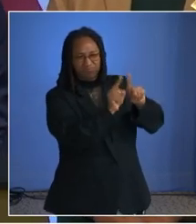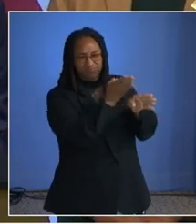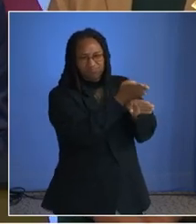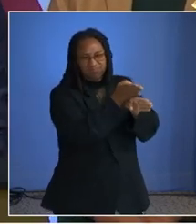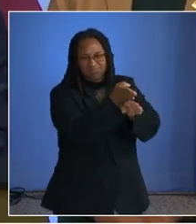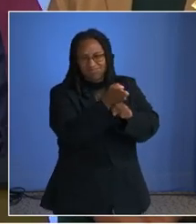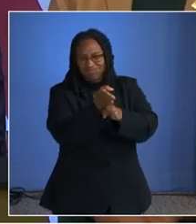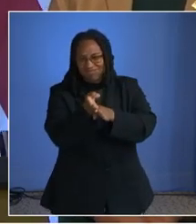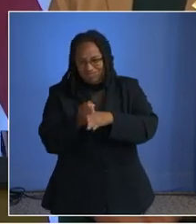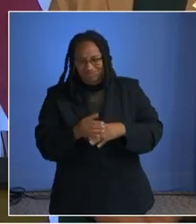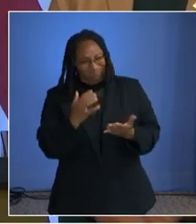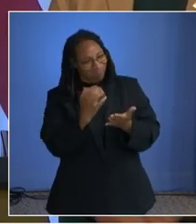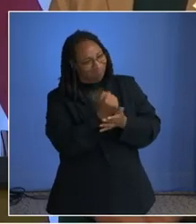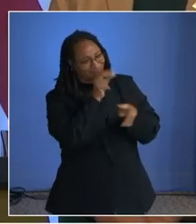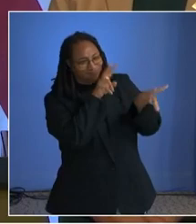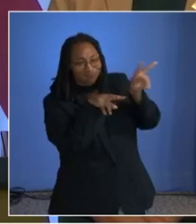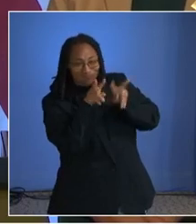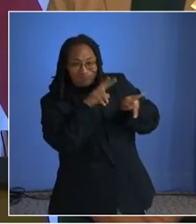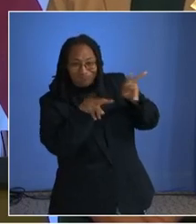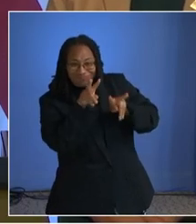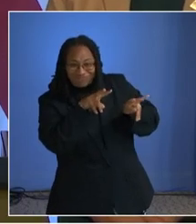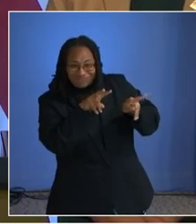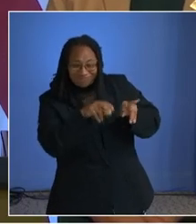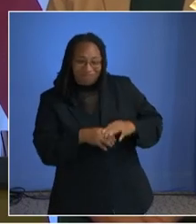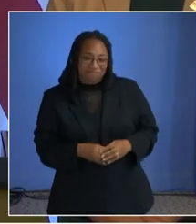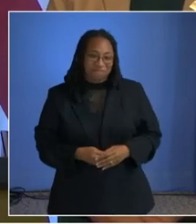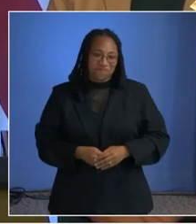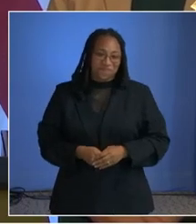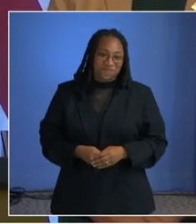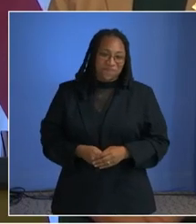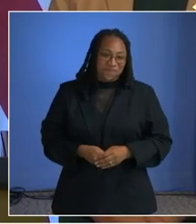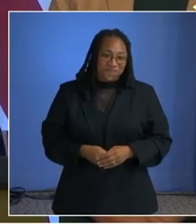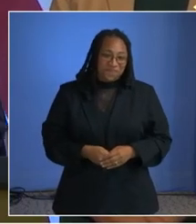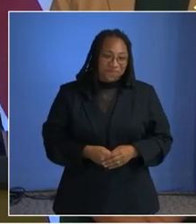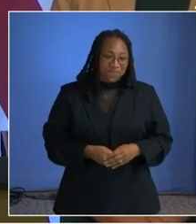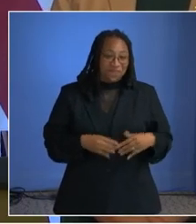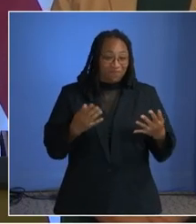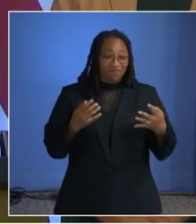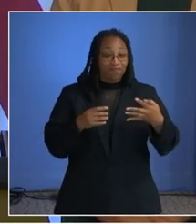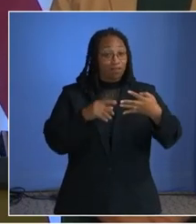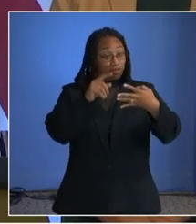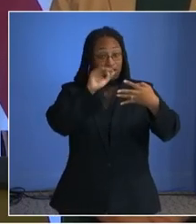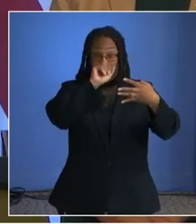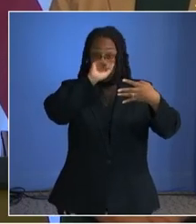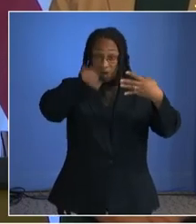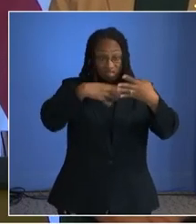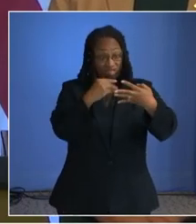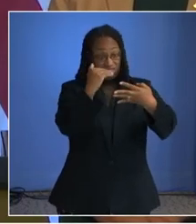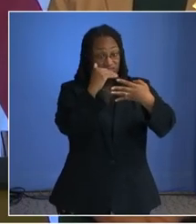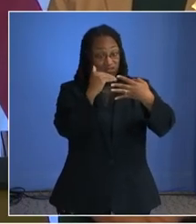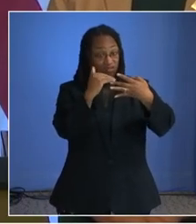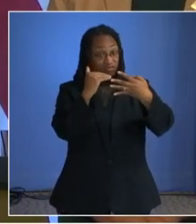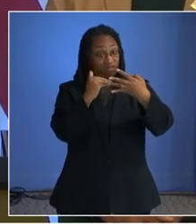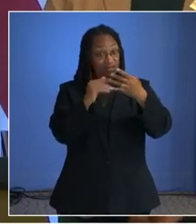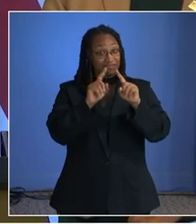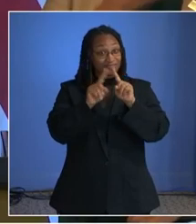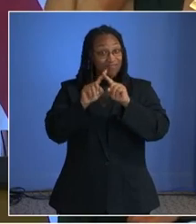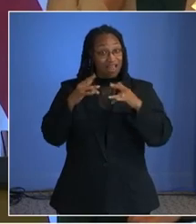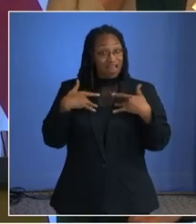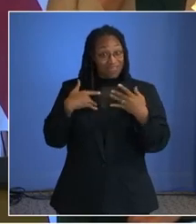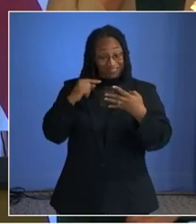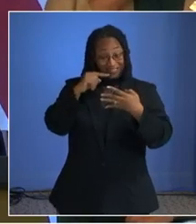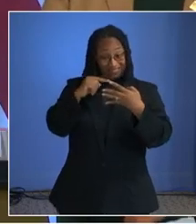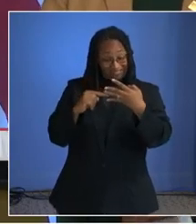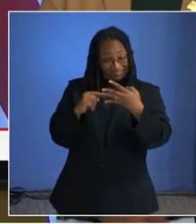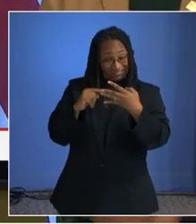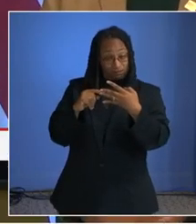want you to know that prior to the events, prior to each hiring event, we will have at various locations, most likely